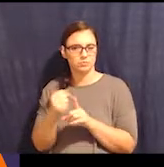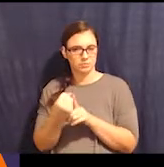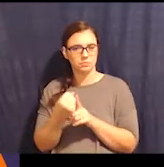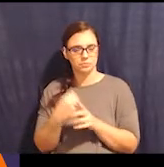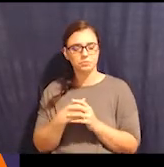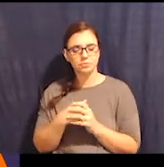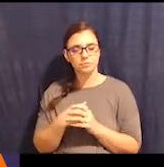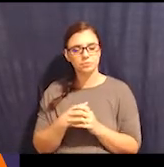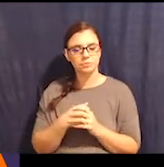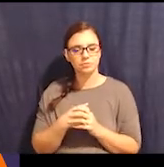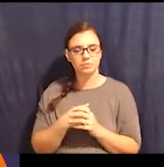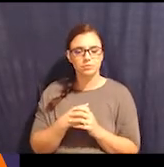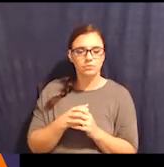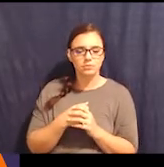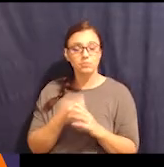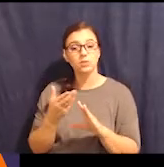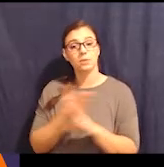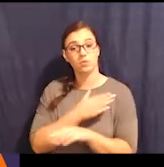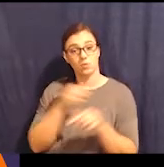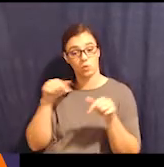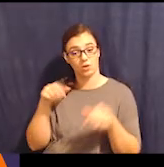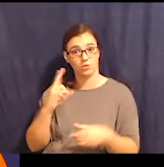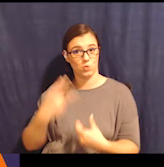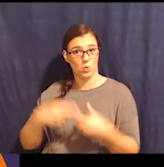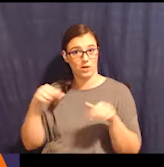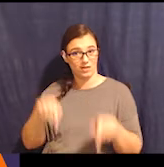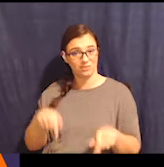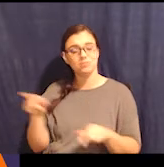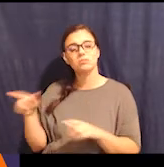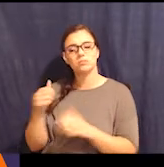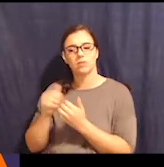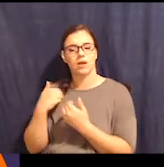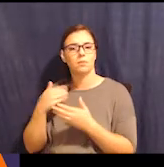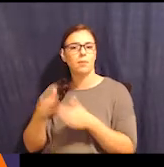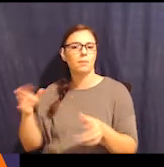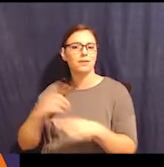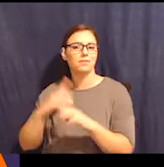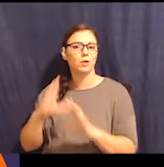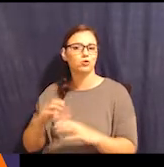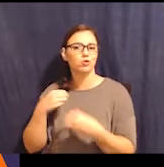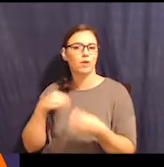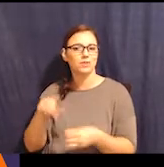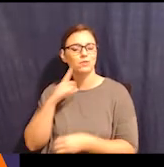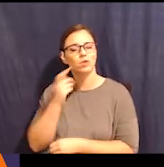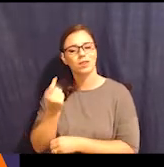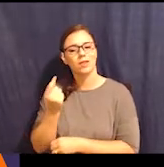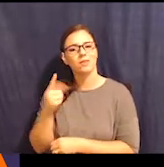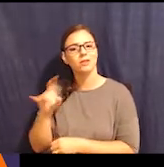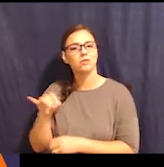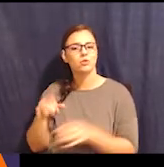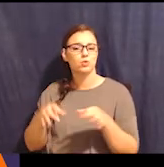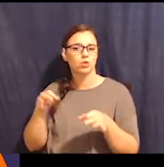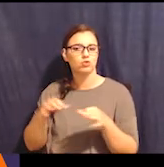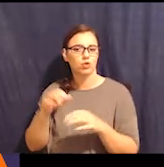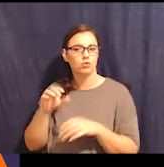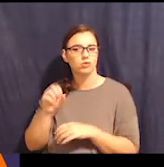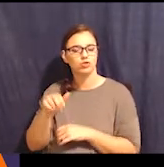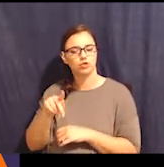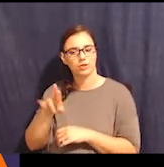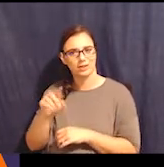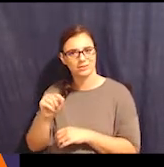Public Defender's Office for the 11th Judicial Circuit of Florida. She specialized in forensic and civil mental health